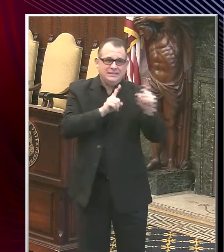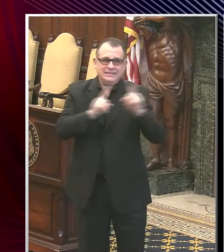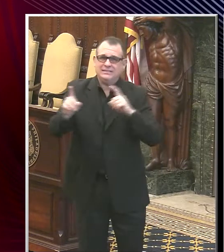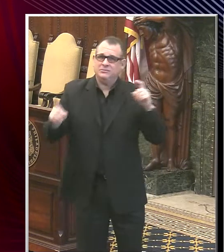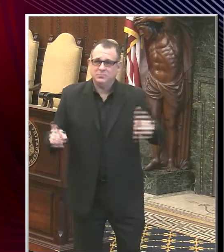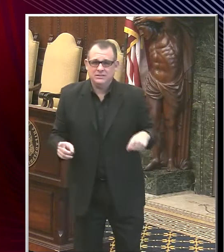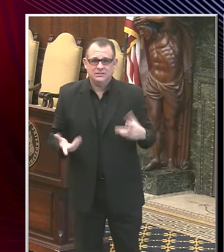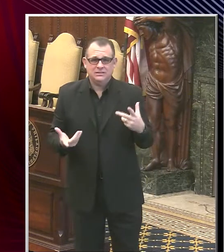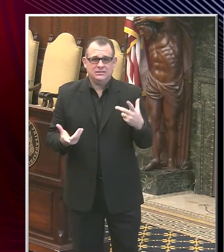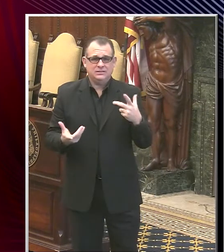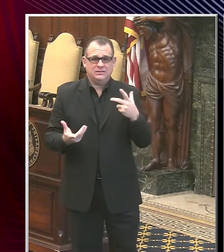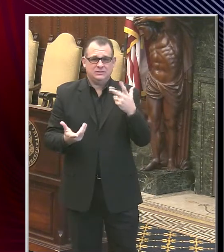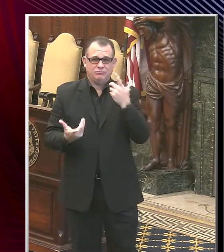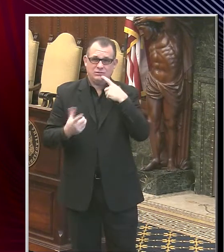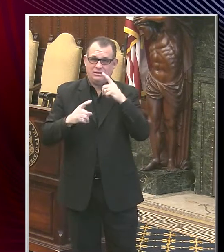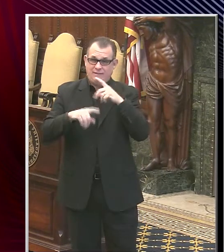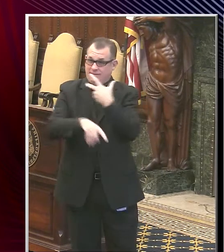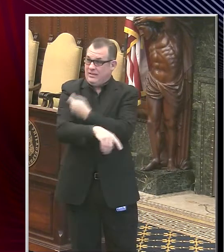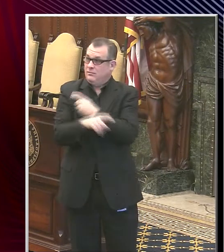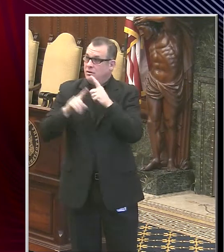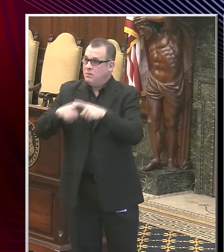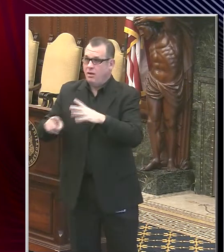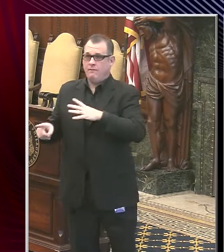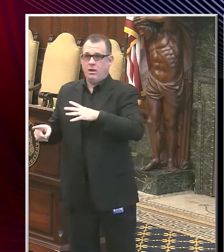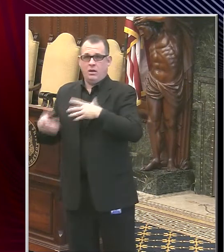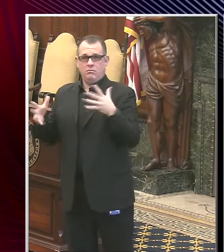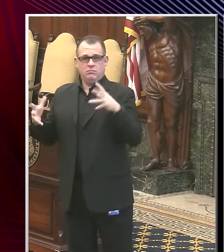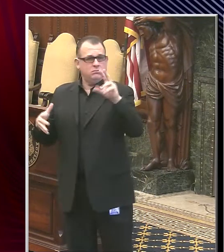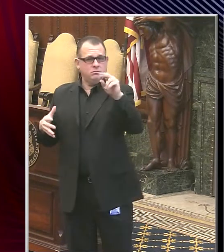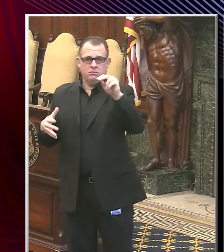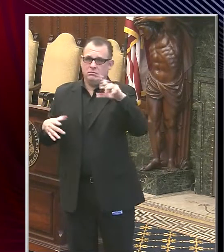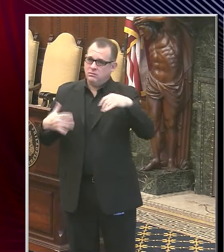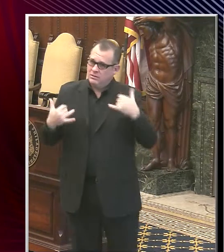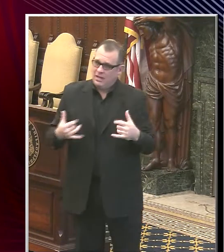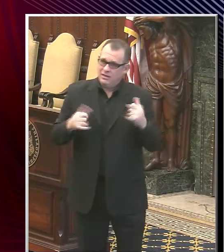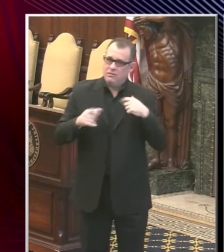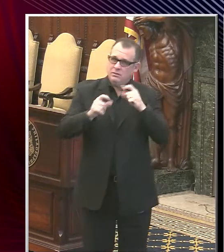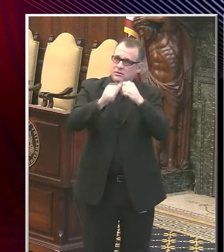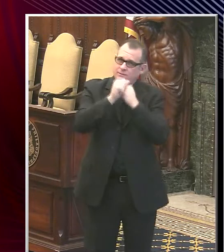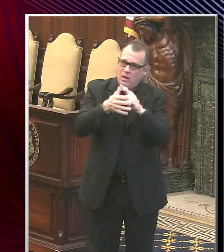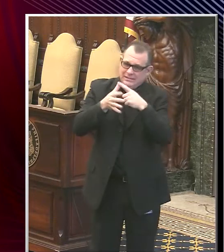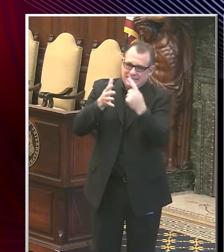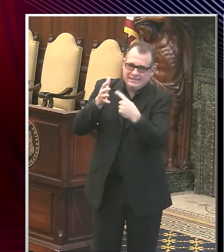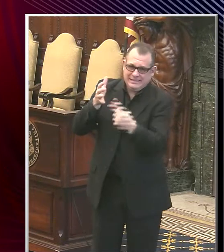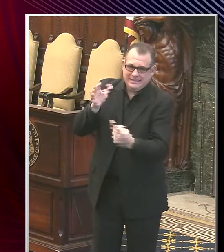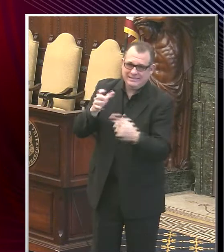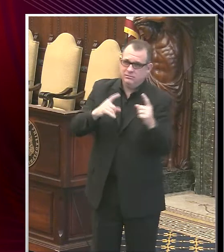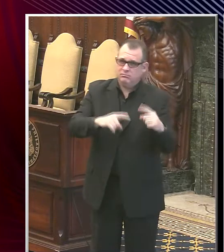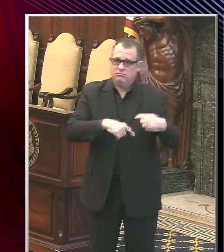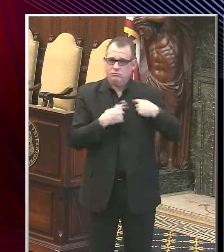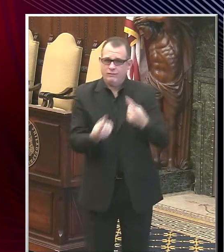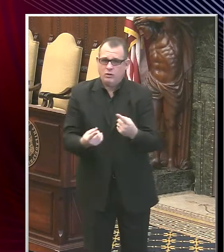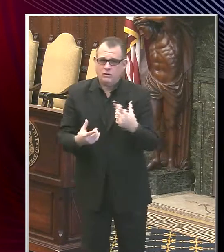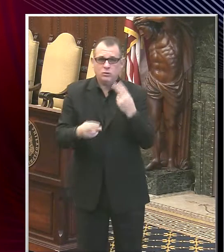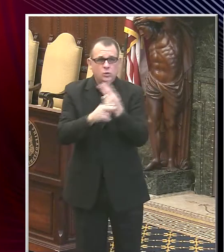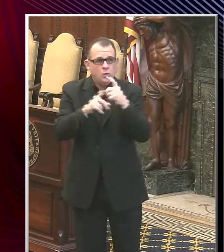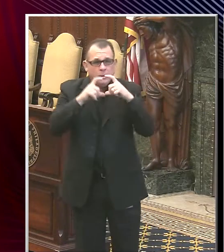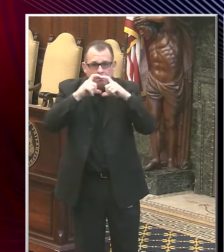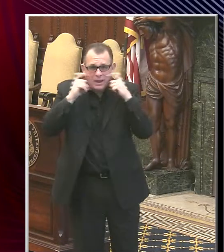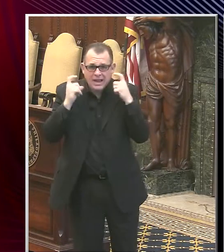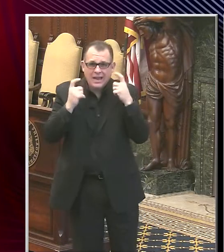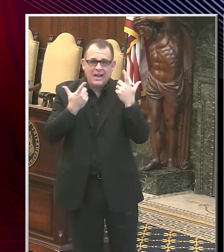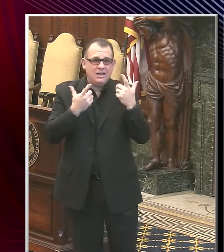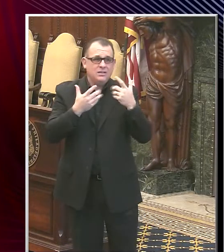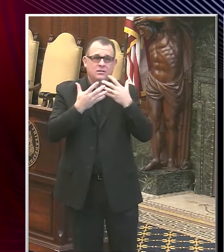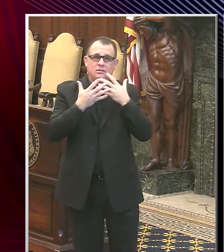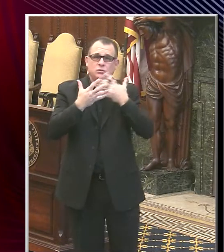true. There's just not enough vaccine for us to make a difference in this particular wave of the pandemic. And we all need to wear masks and